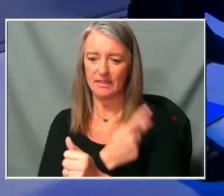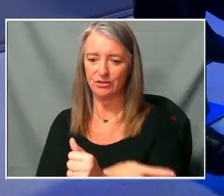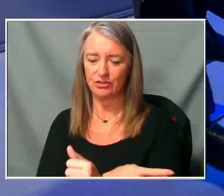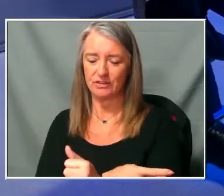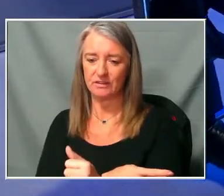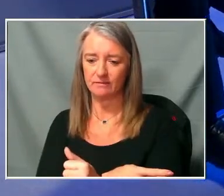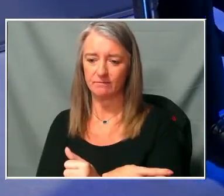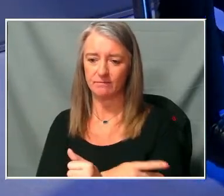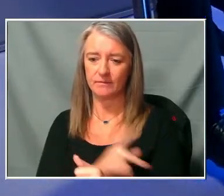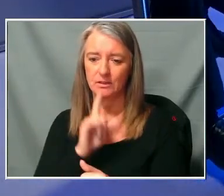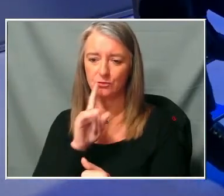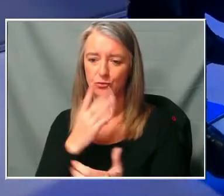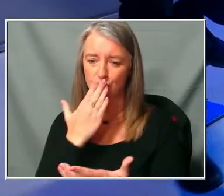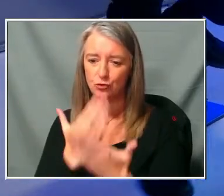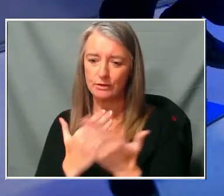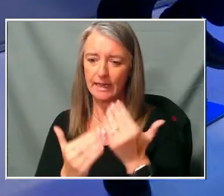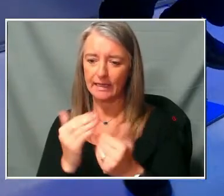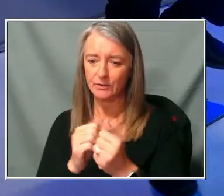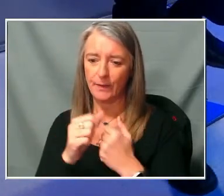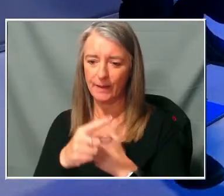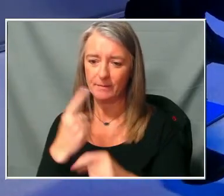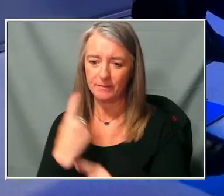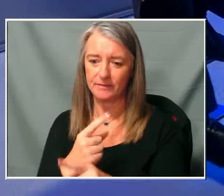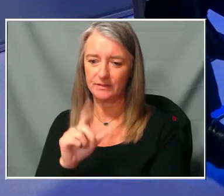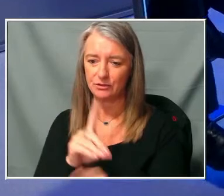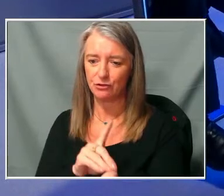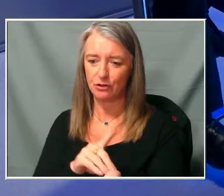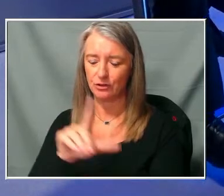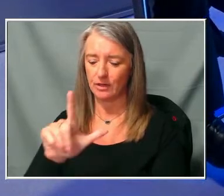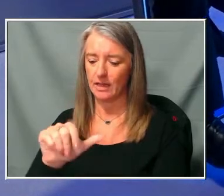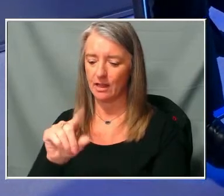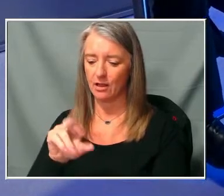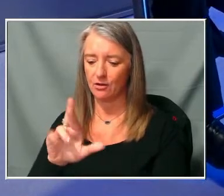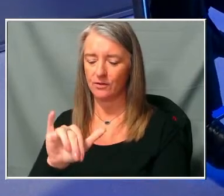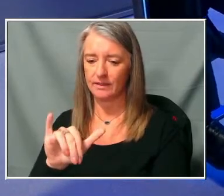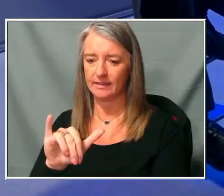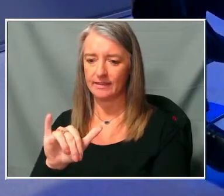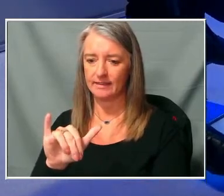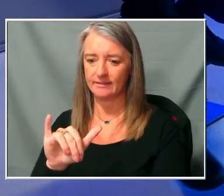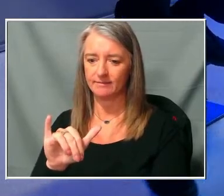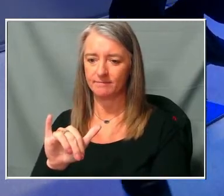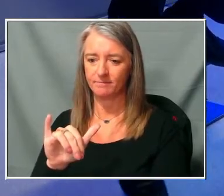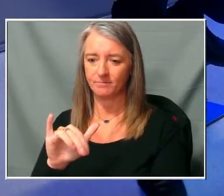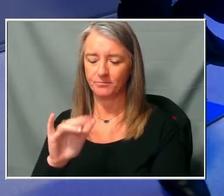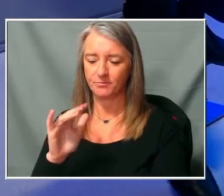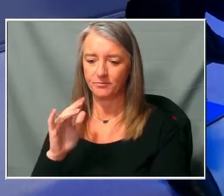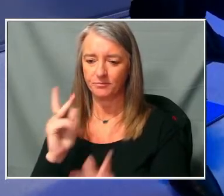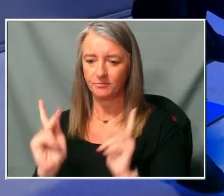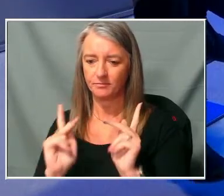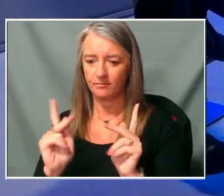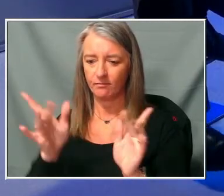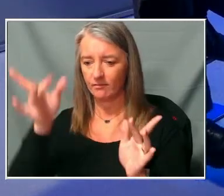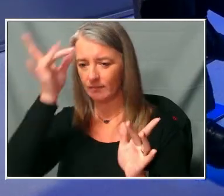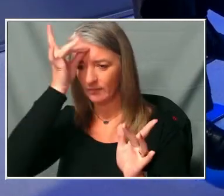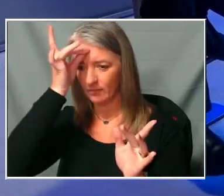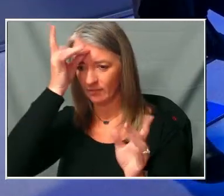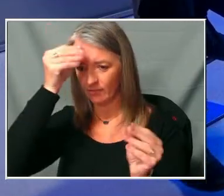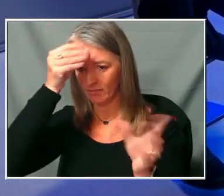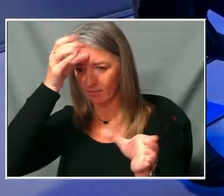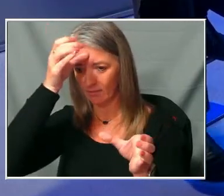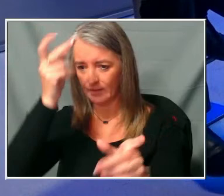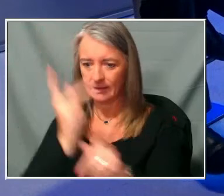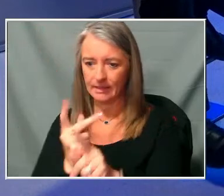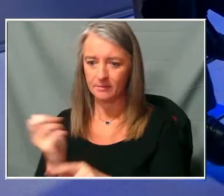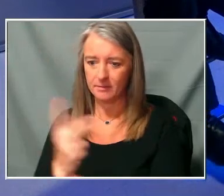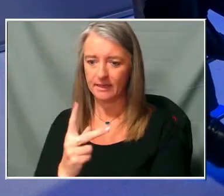they're just in good hands with him, I feel like, right, Dr. Lowry? I mean, 100%. Is it typical to have somebody be able to walk away with all this information, retain it, and then be able to give it right back? No, Alex